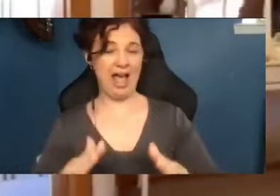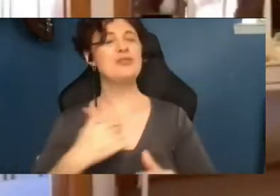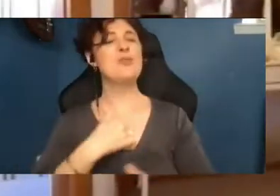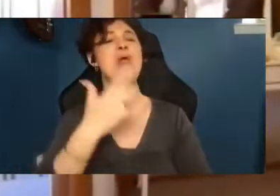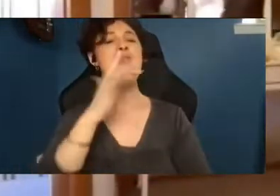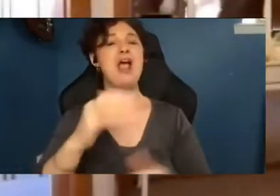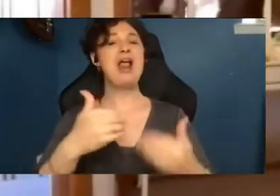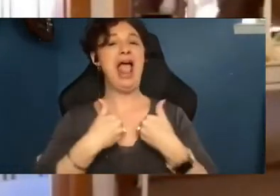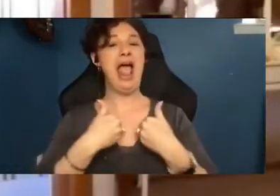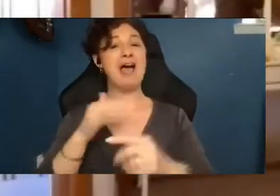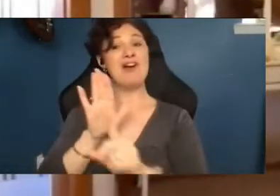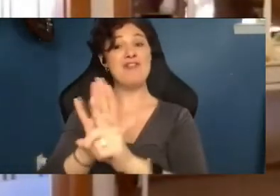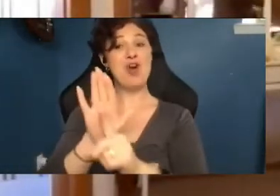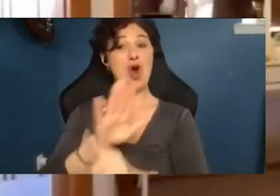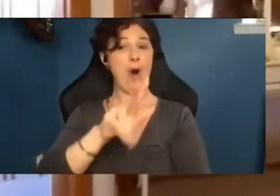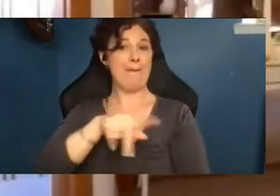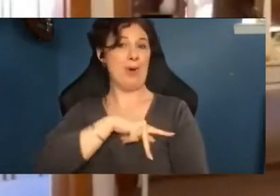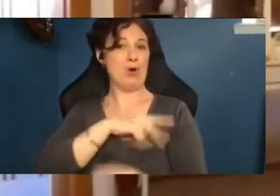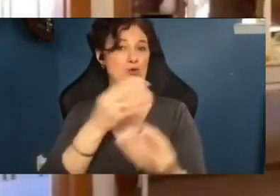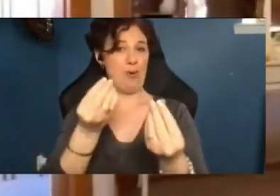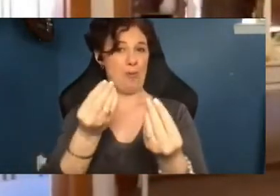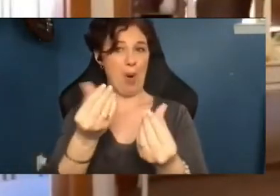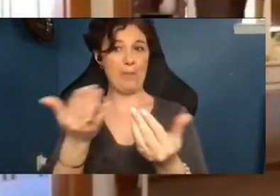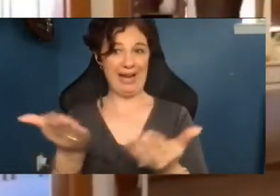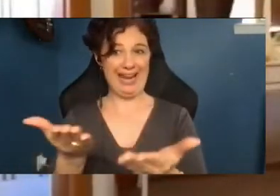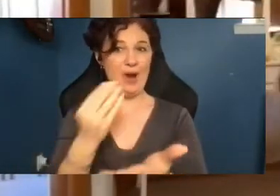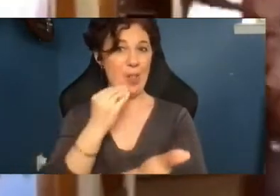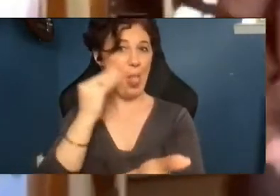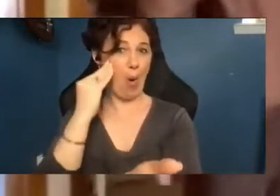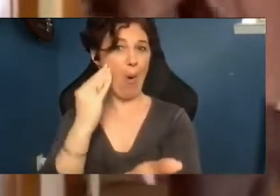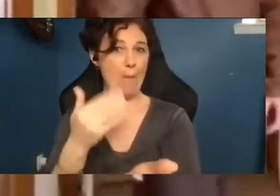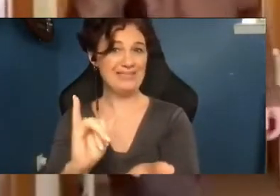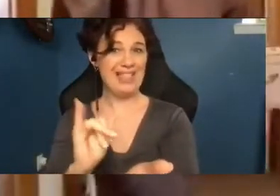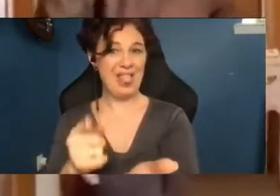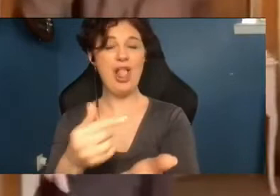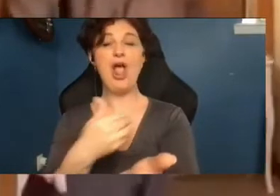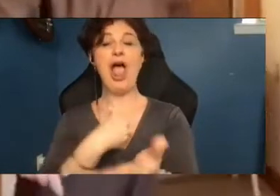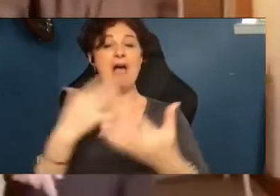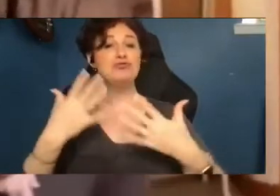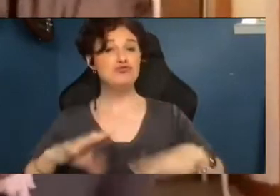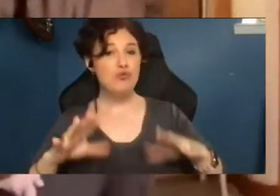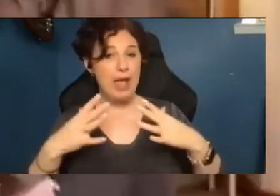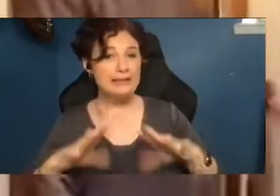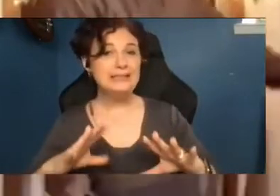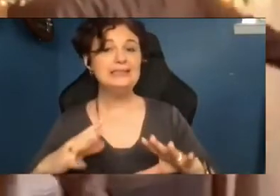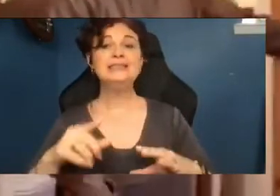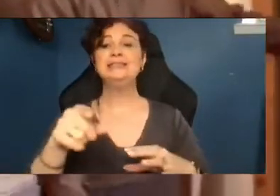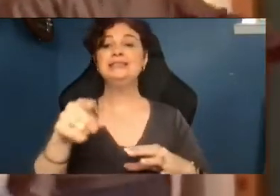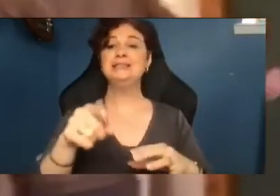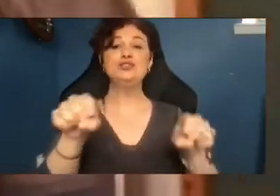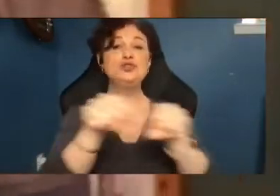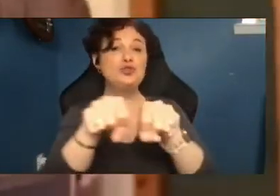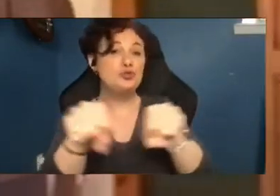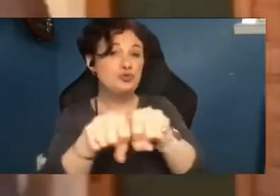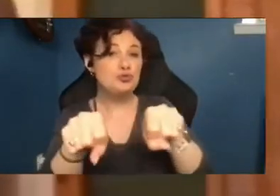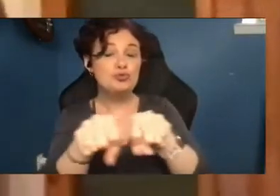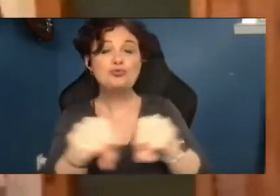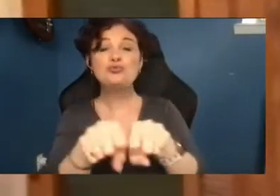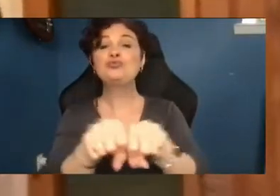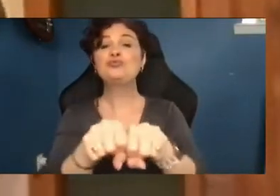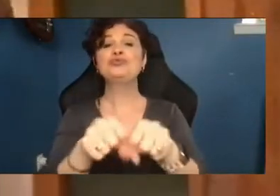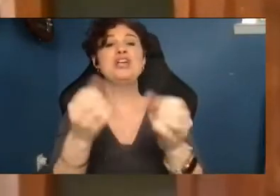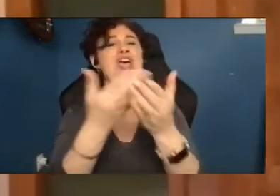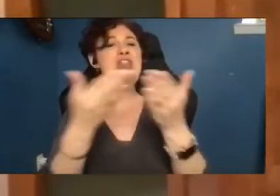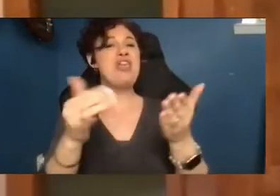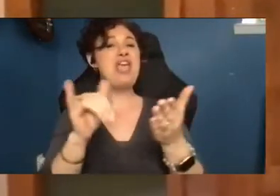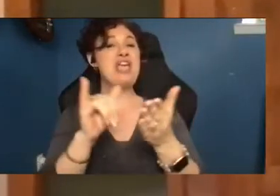to have some of her personal property here in the home. We have some dresses, as well as some shoes, and things